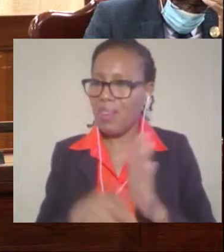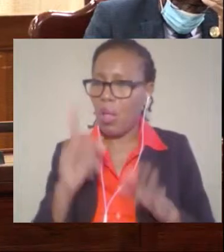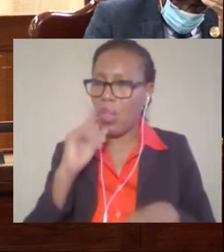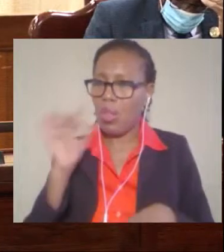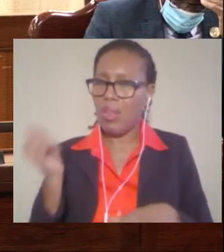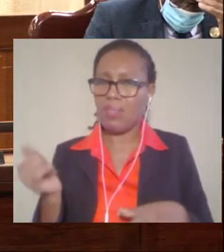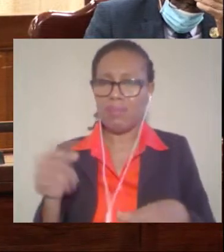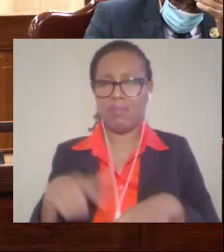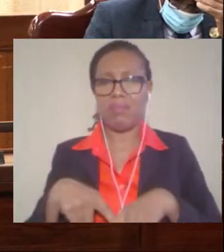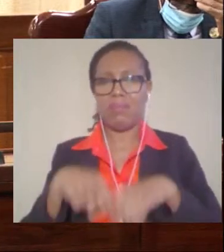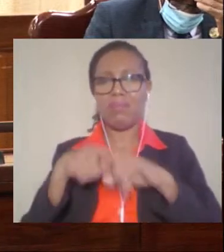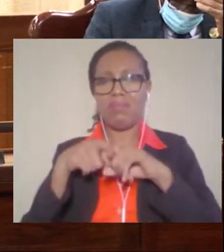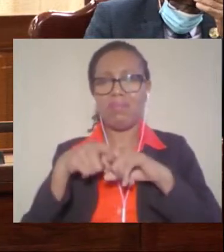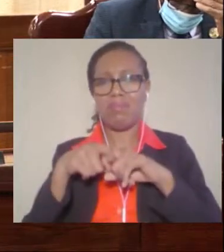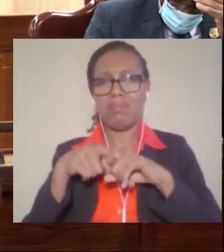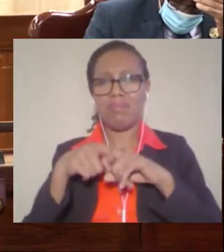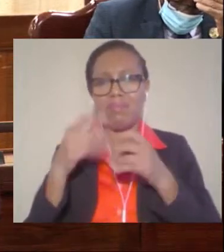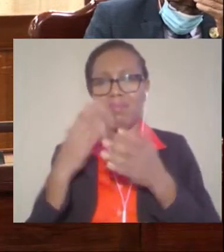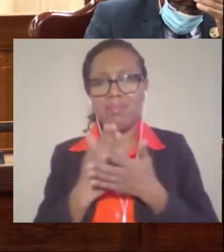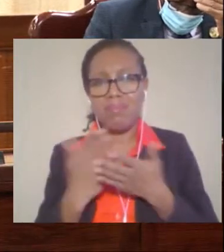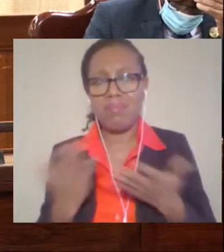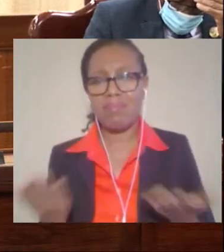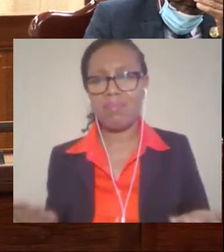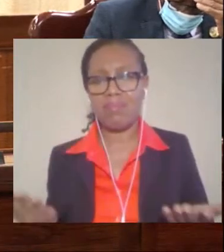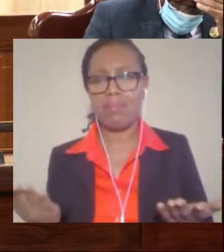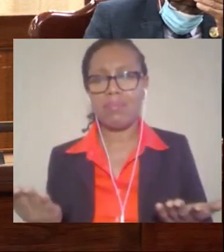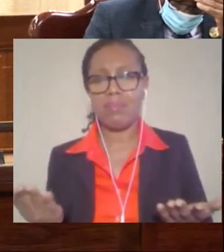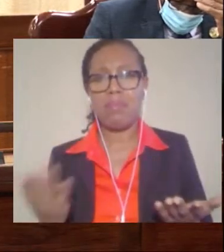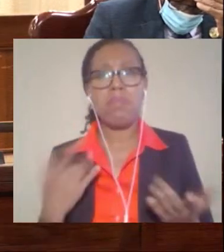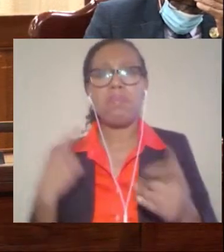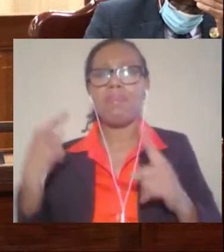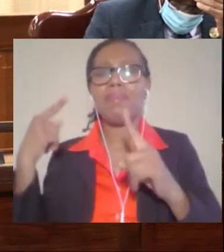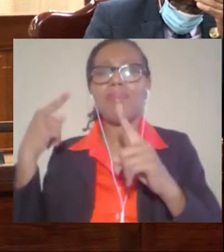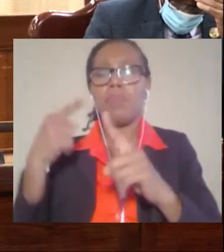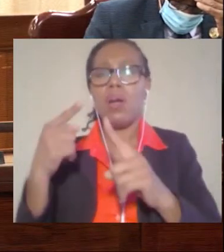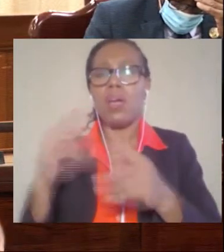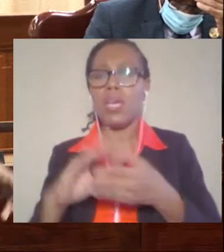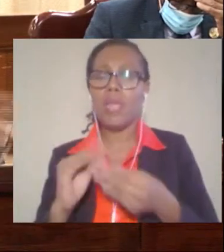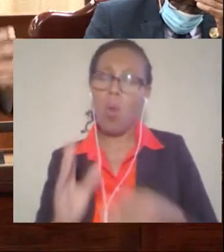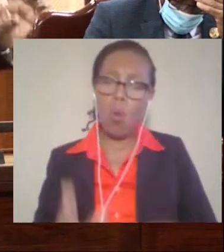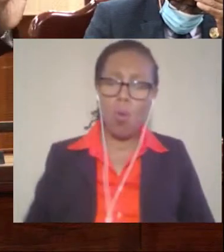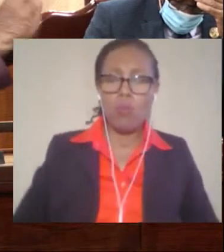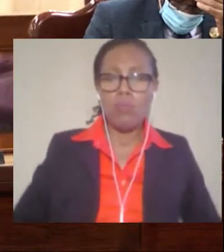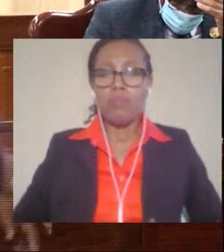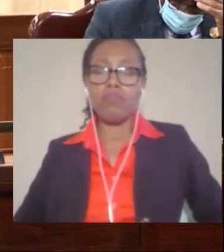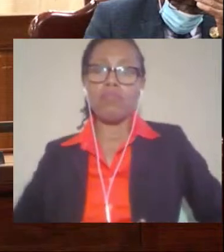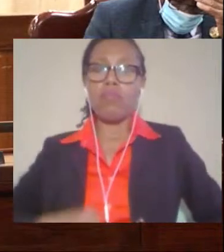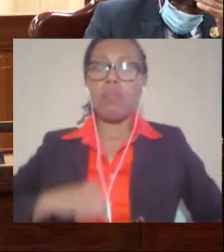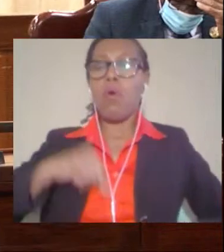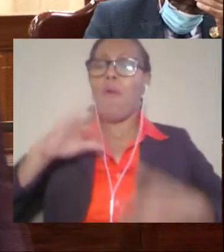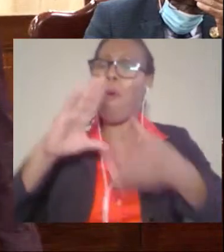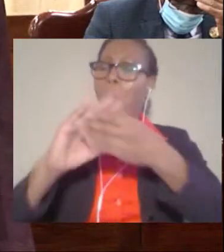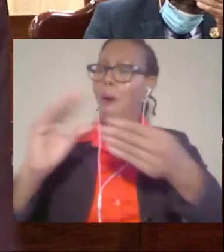got just not to stand up and boast about getting people back to work.